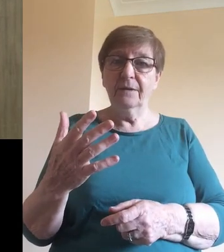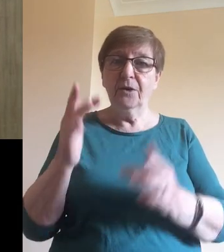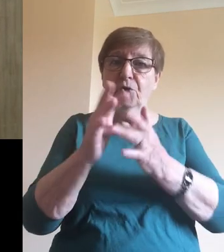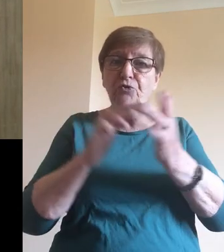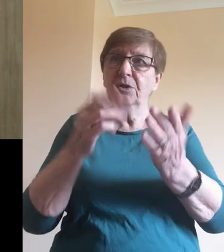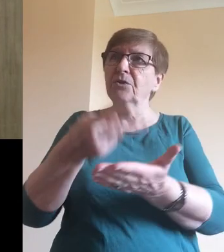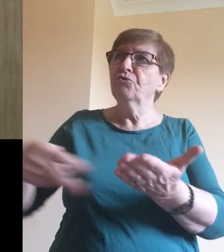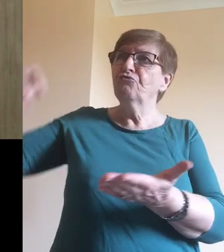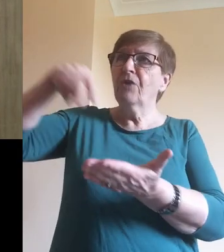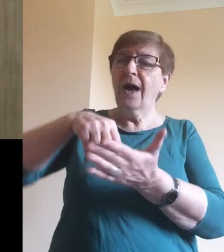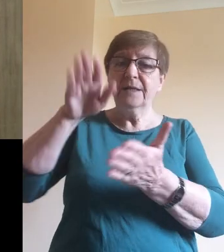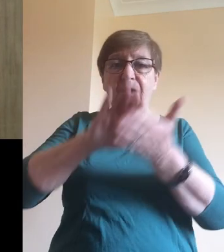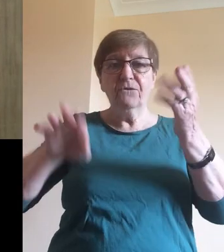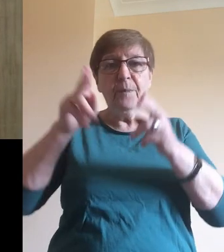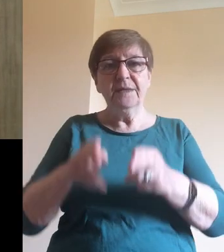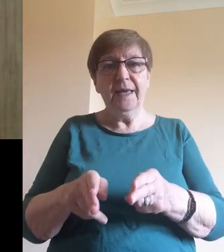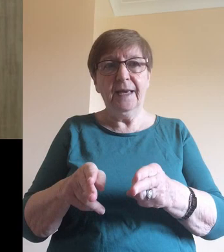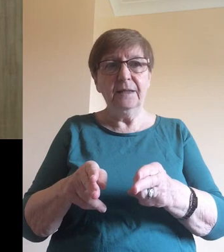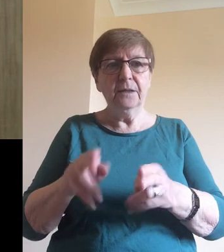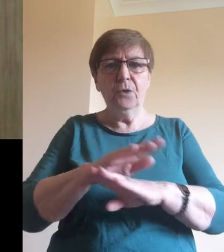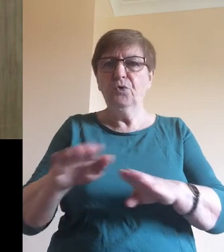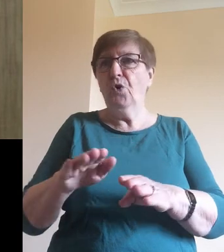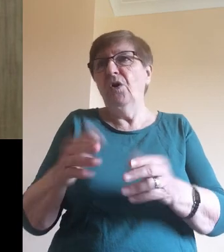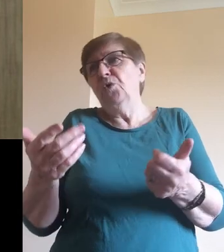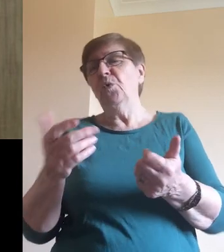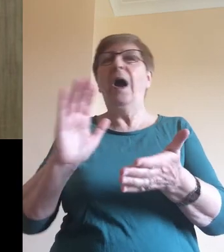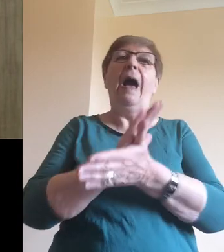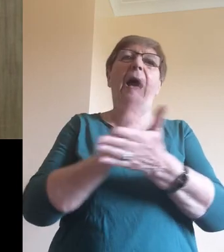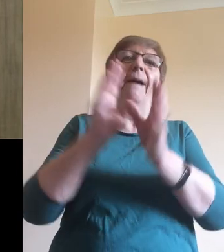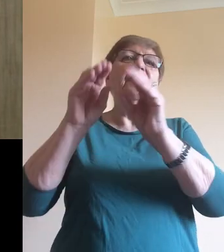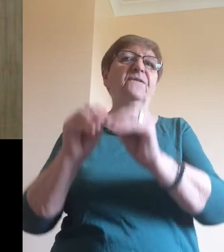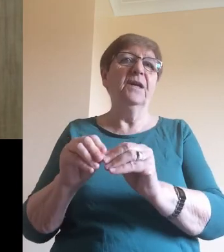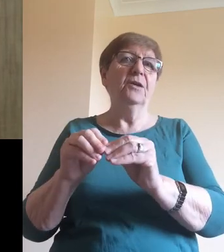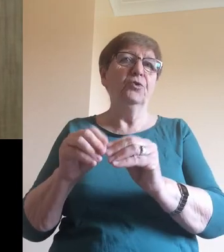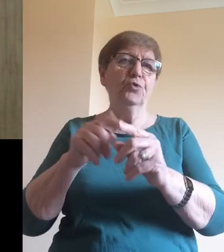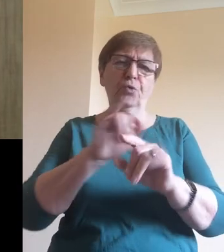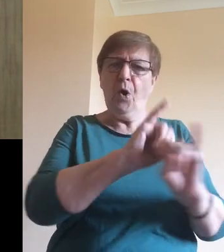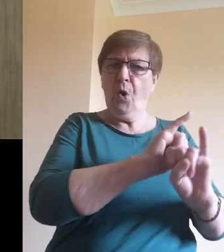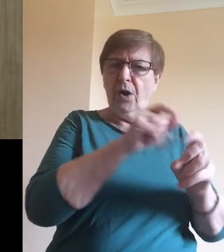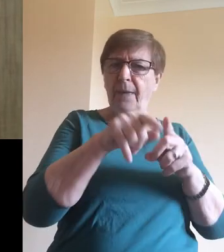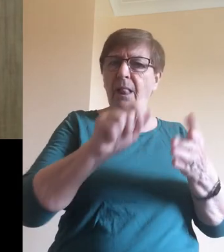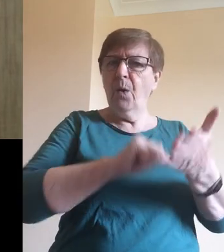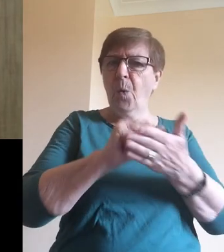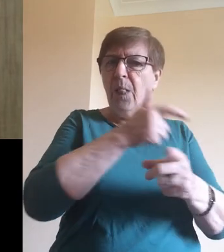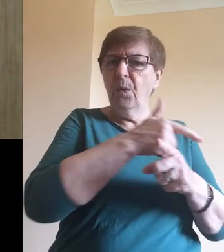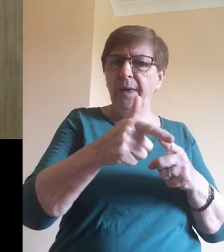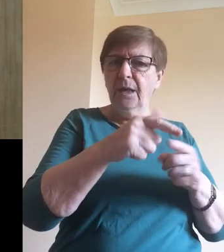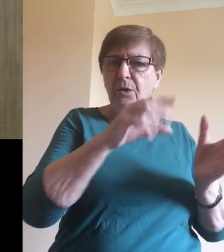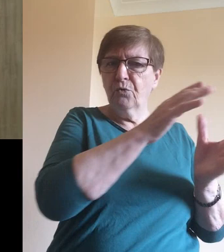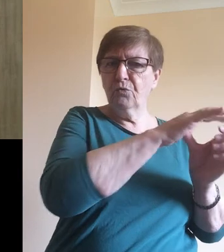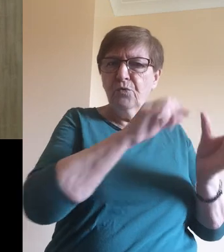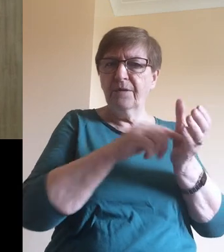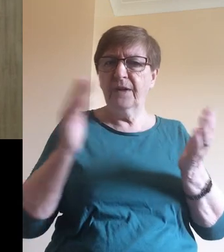Jesus rising from the dead was not just some happy ending after the events of Holy Week. It is a